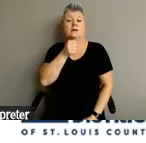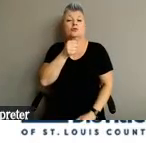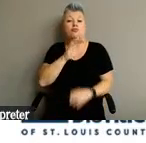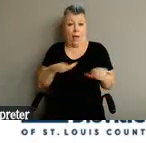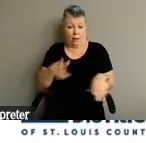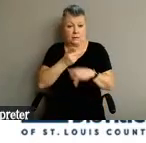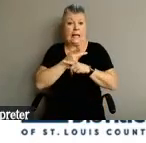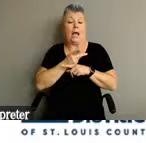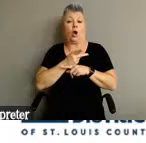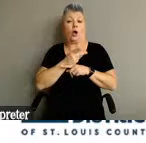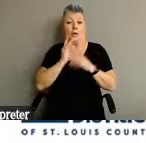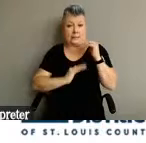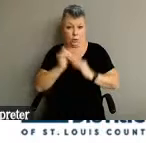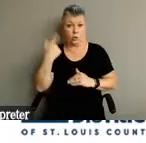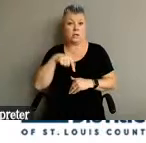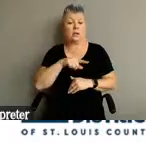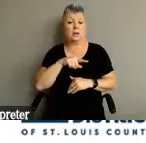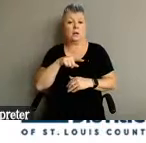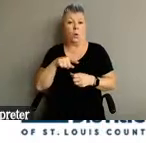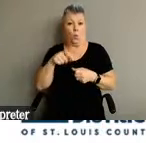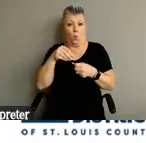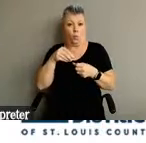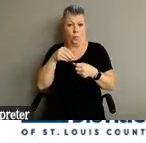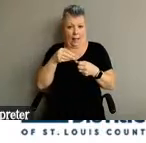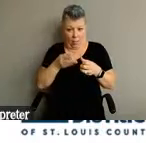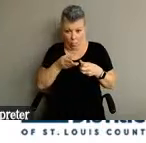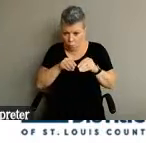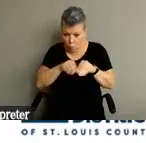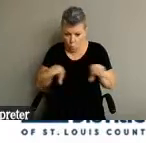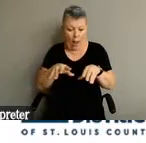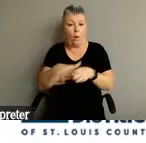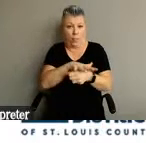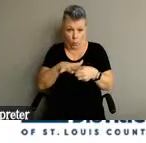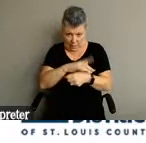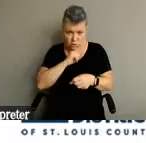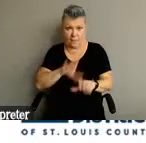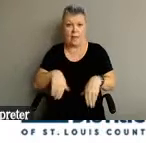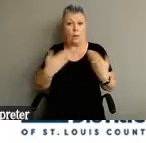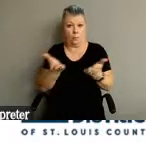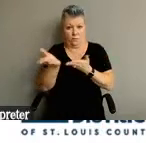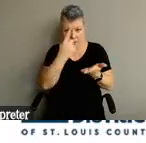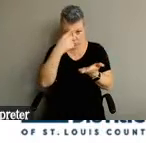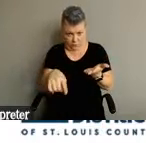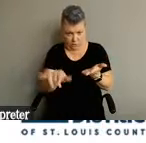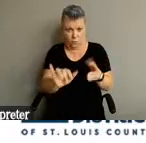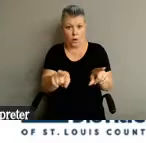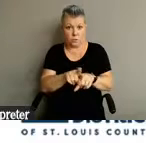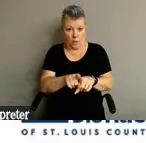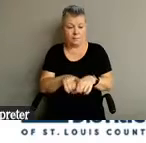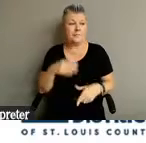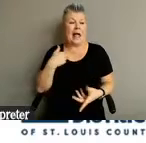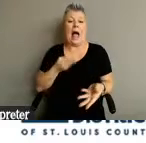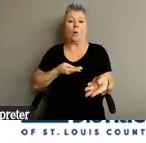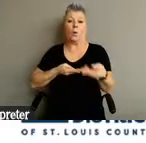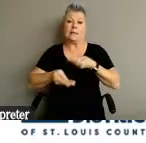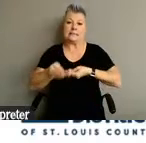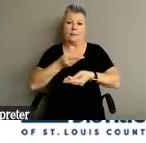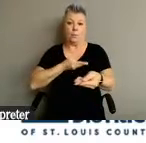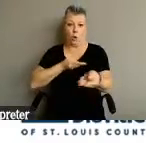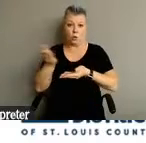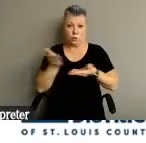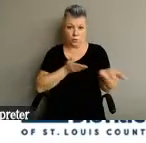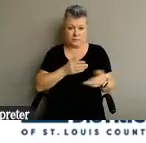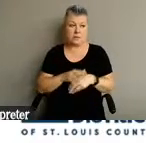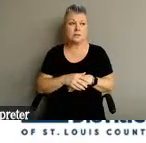our region that we support through partnerships. Our reciprocal service agreements are annual, and they